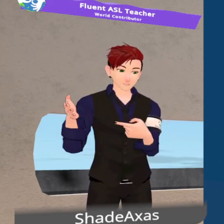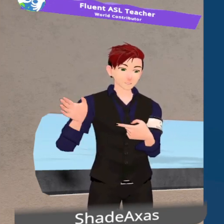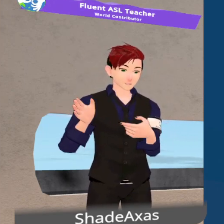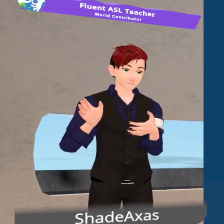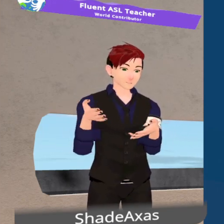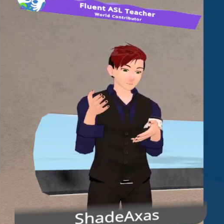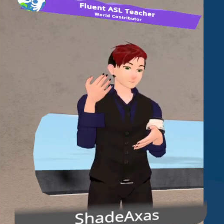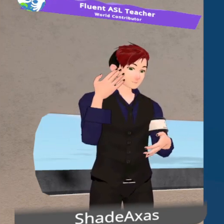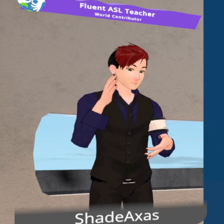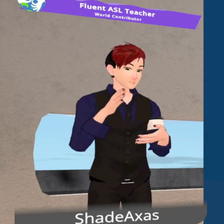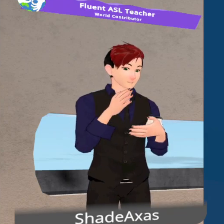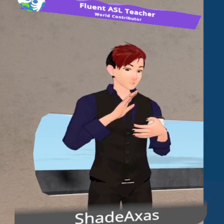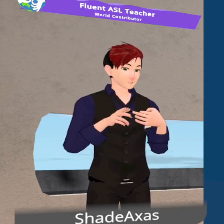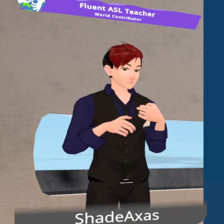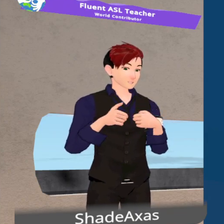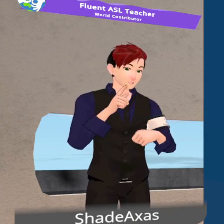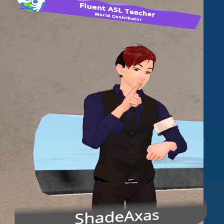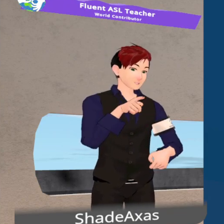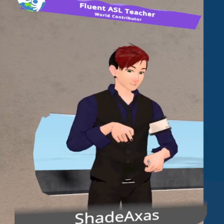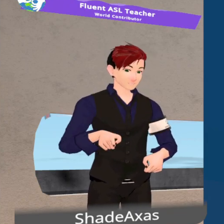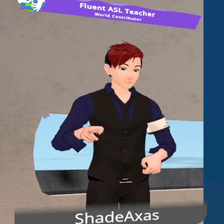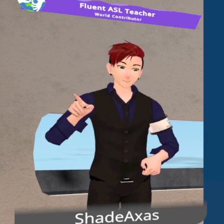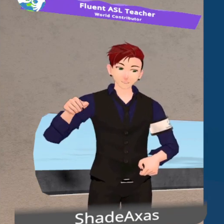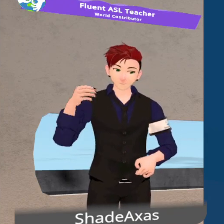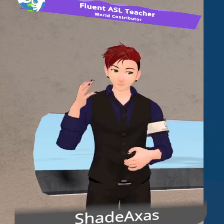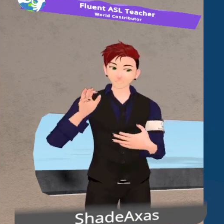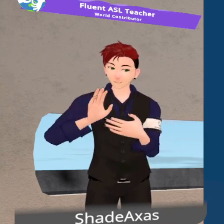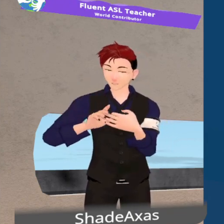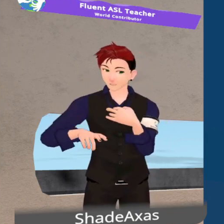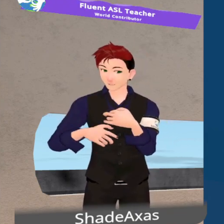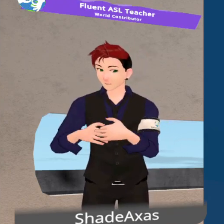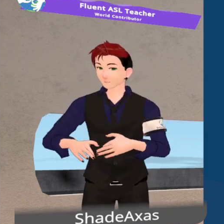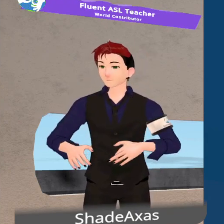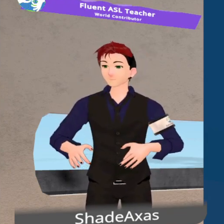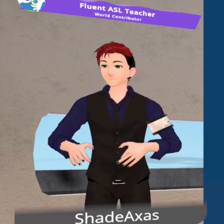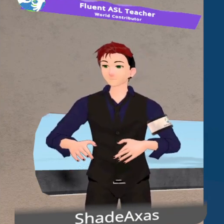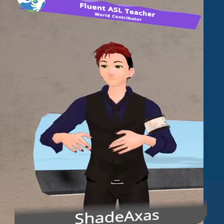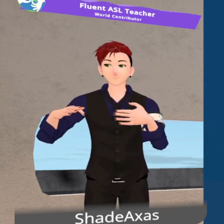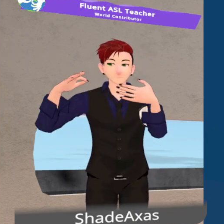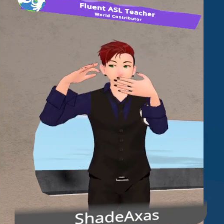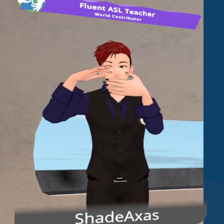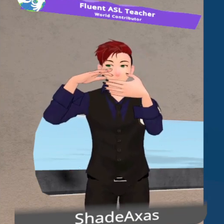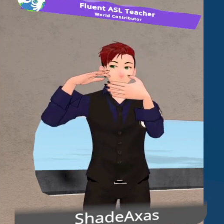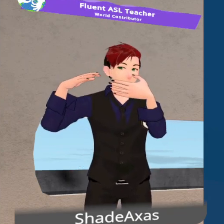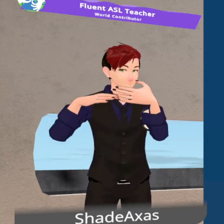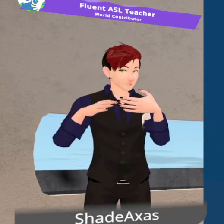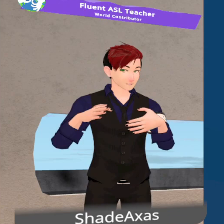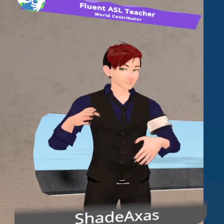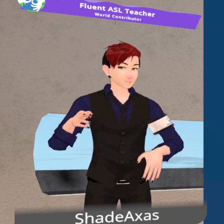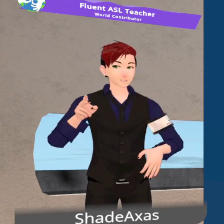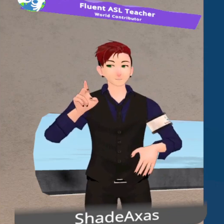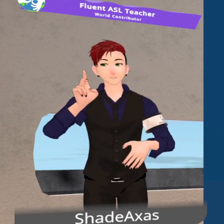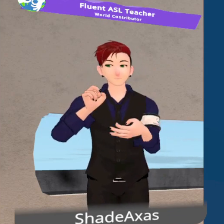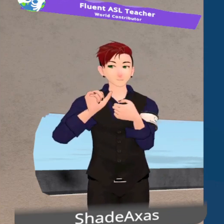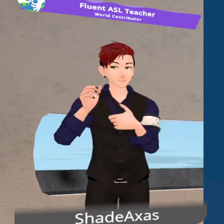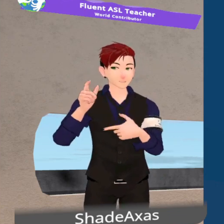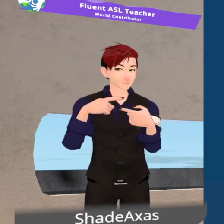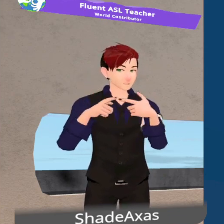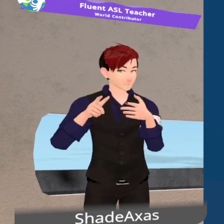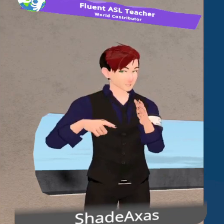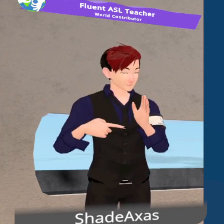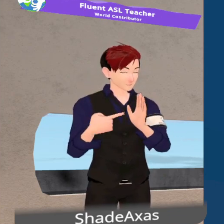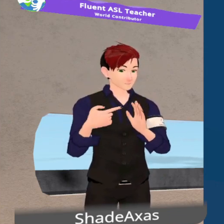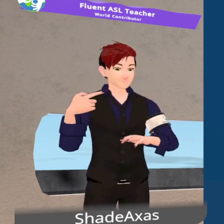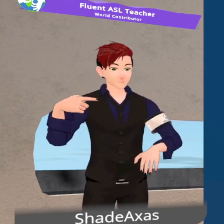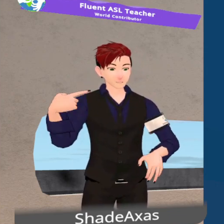say, yeah, they know what they're talking about. They should know what they're talking about. Underneath that, we have the